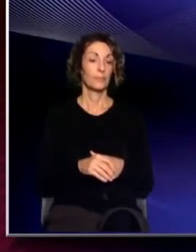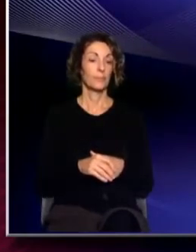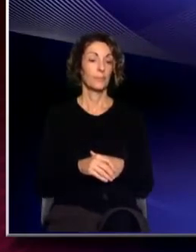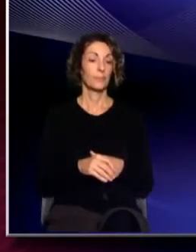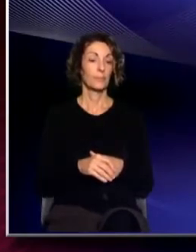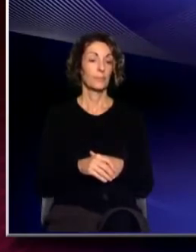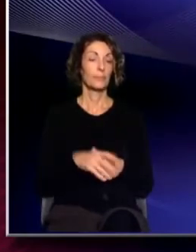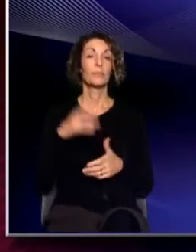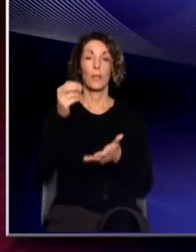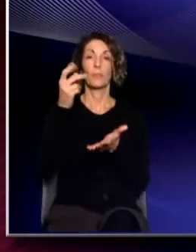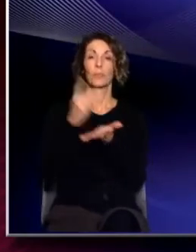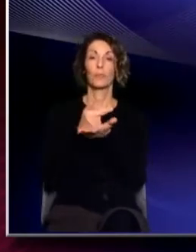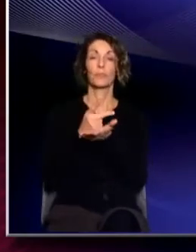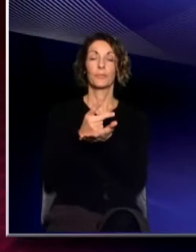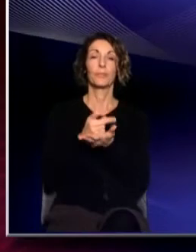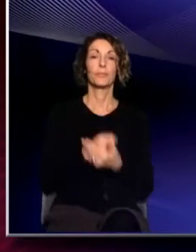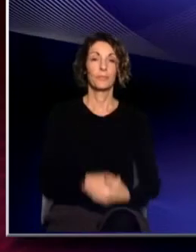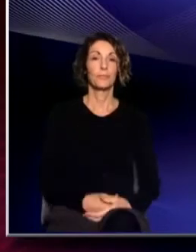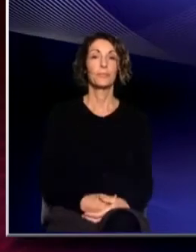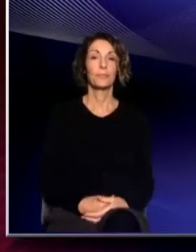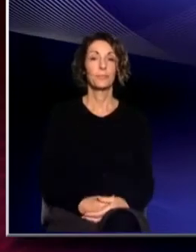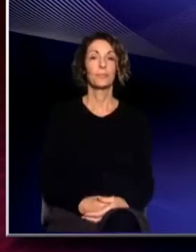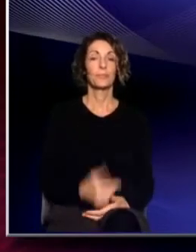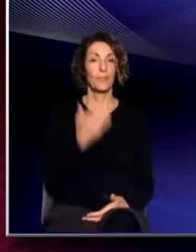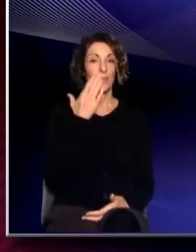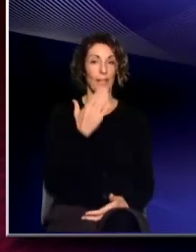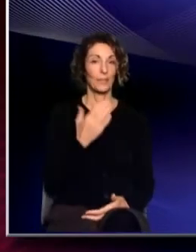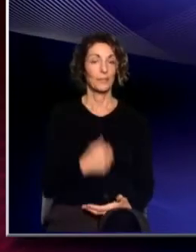It has been approved. Thank you.